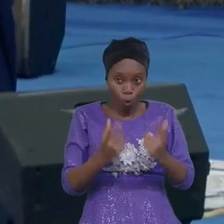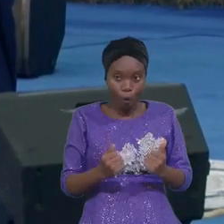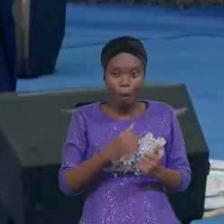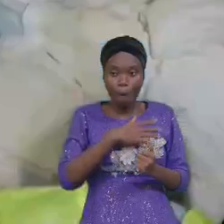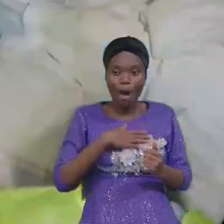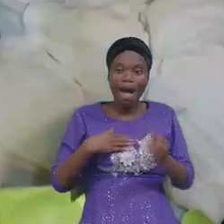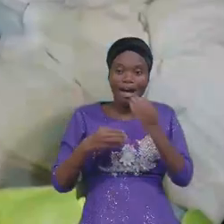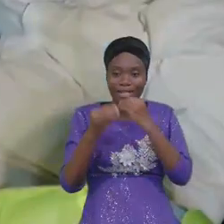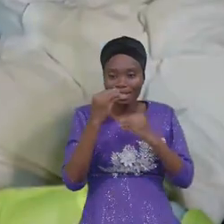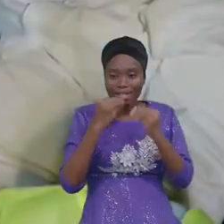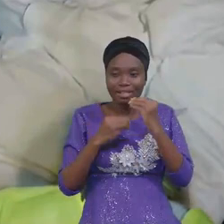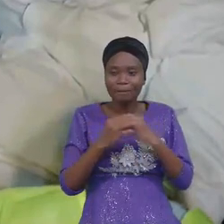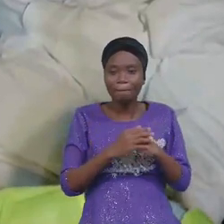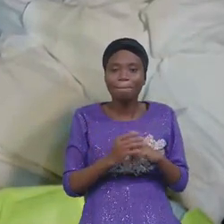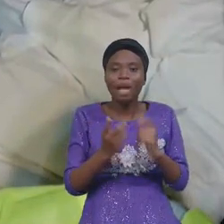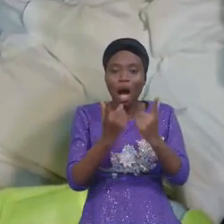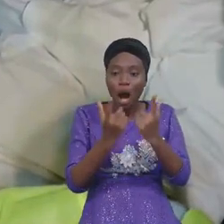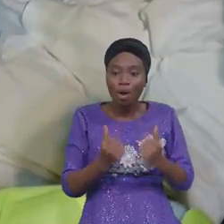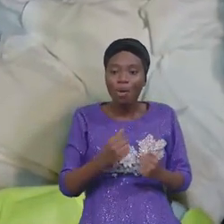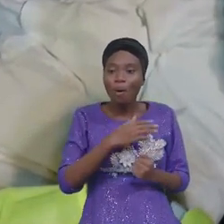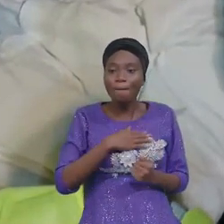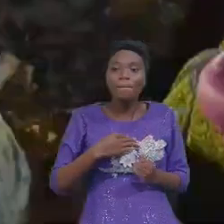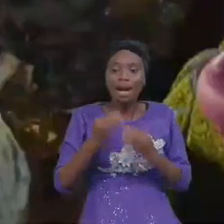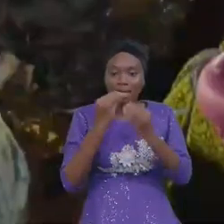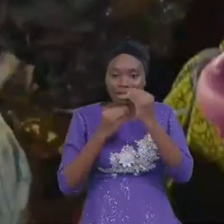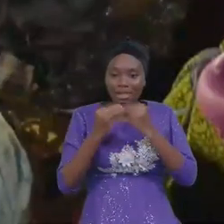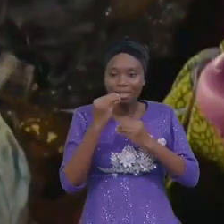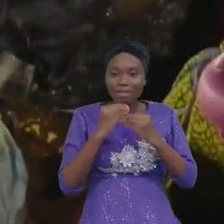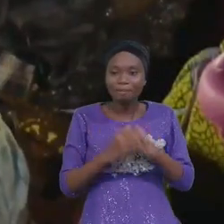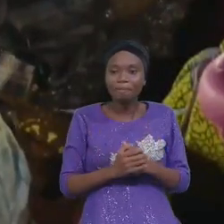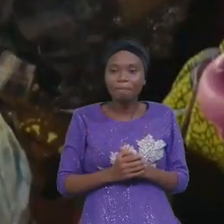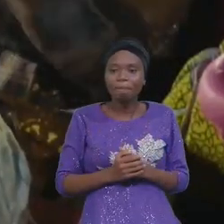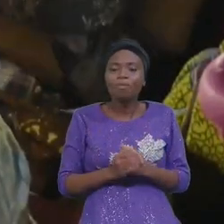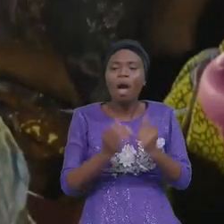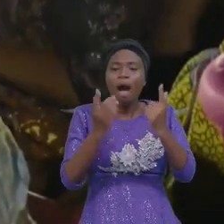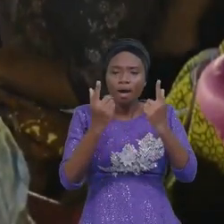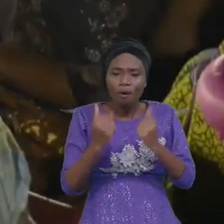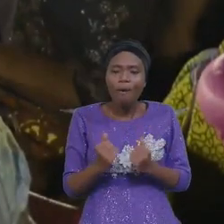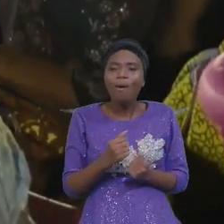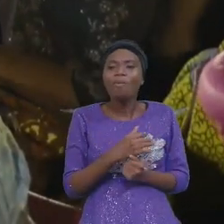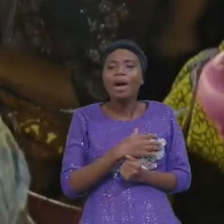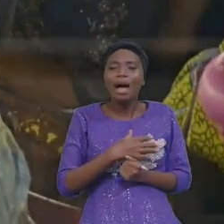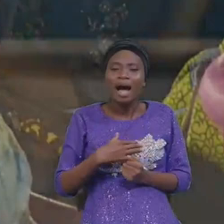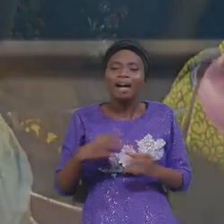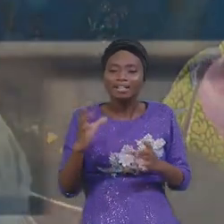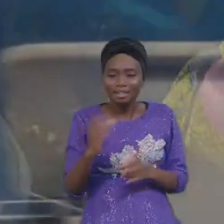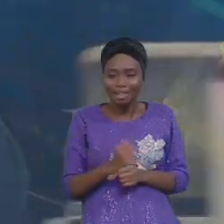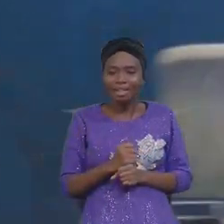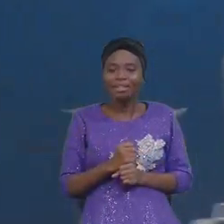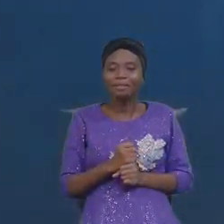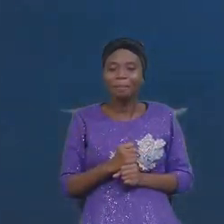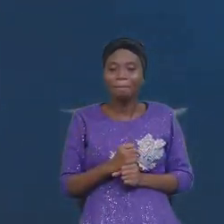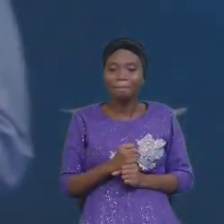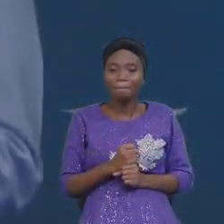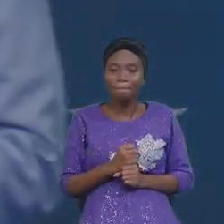dine. Come and eat. Come and take.